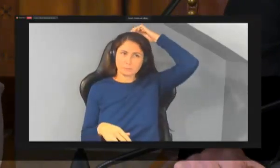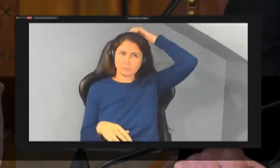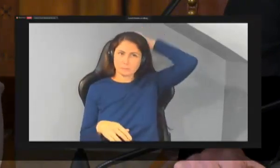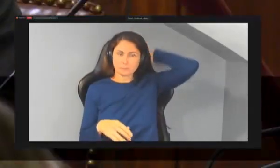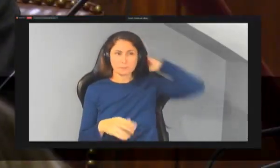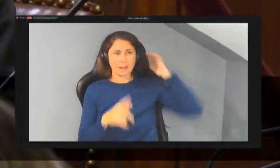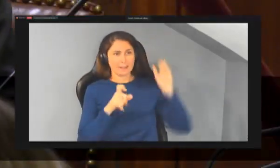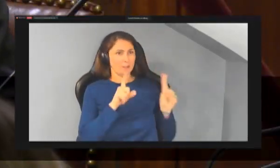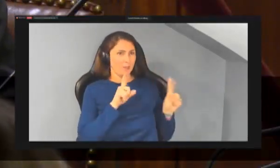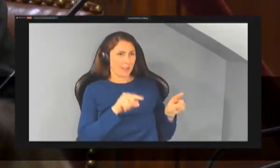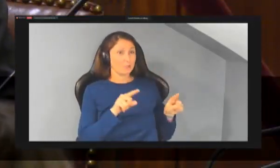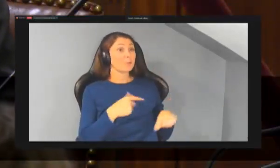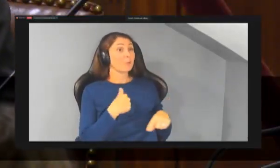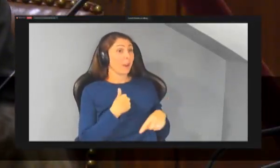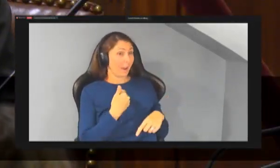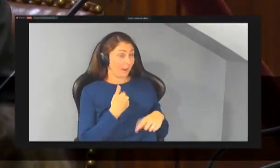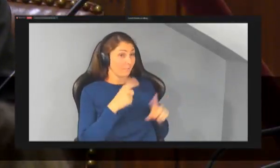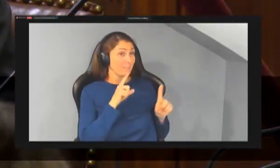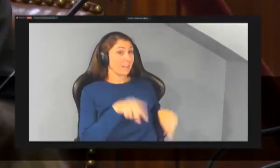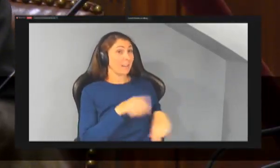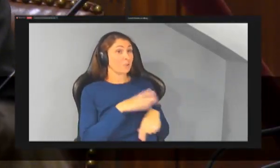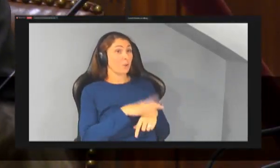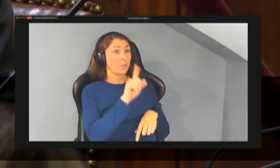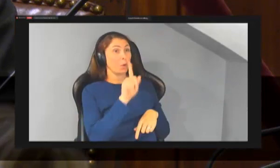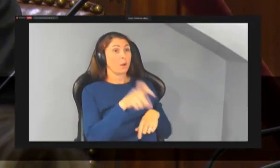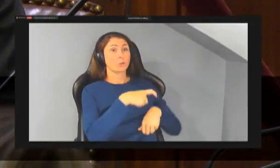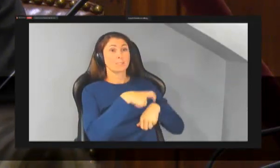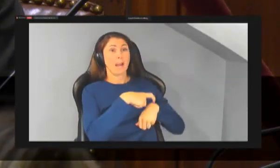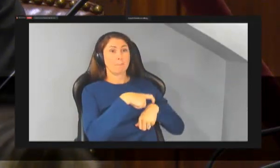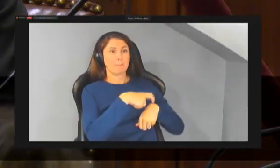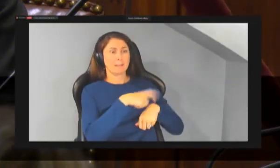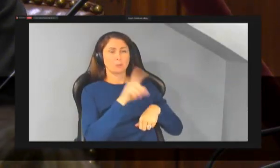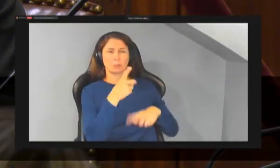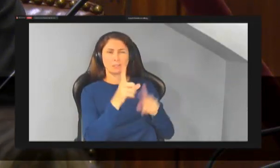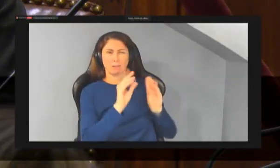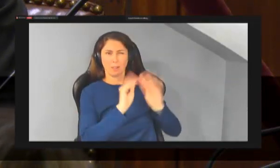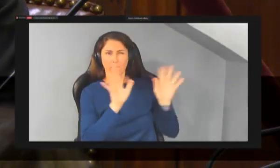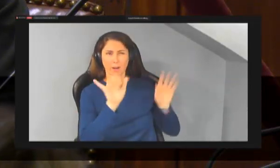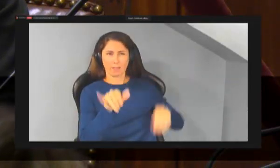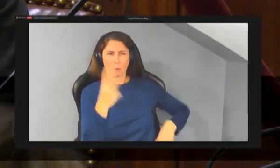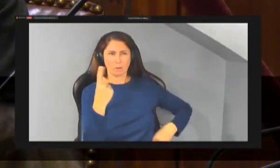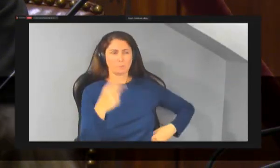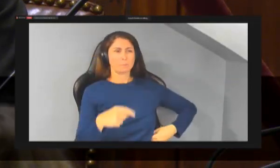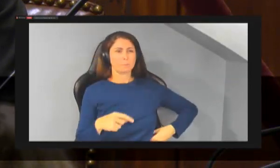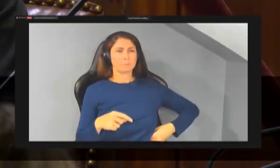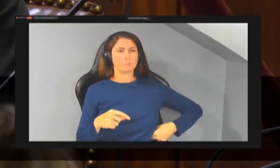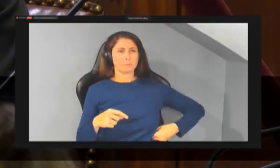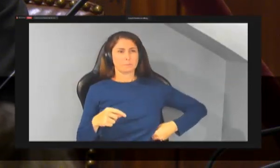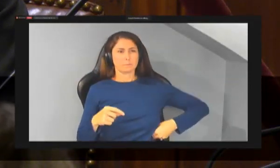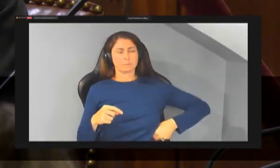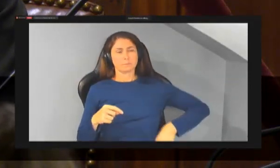Yes. I do have an answer on the question about timing. Thank you. Just to clarify that one. So